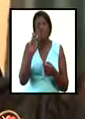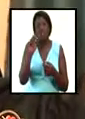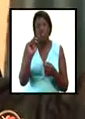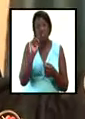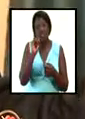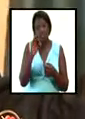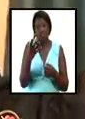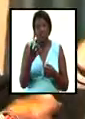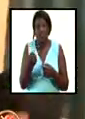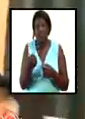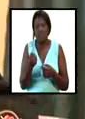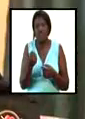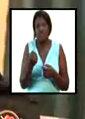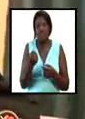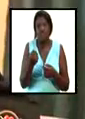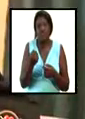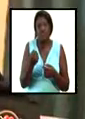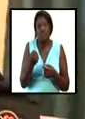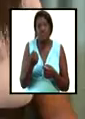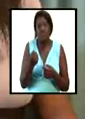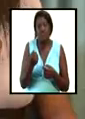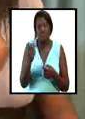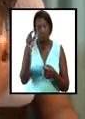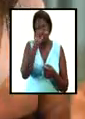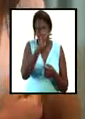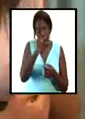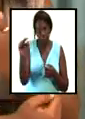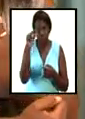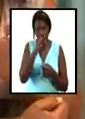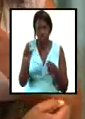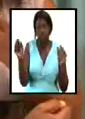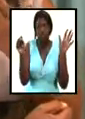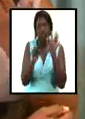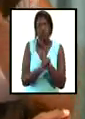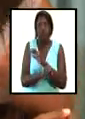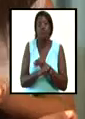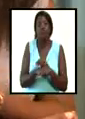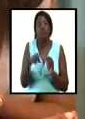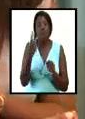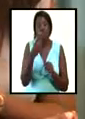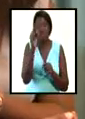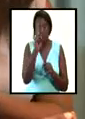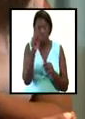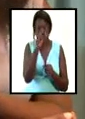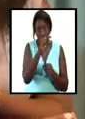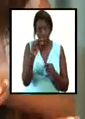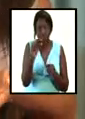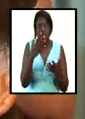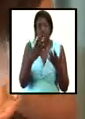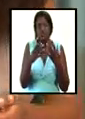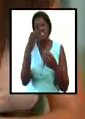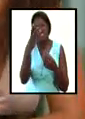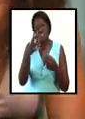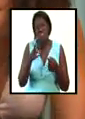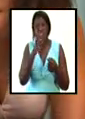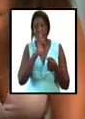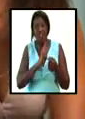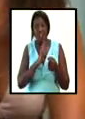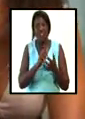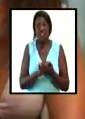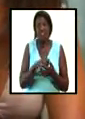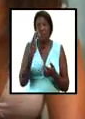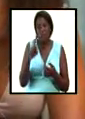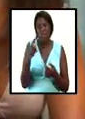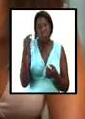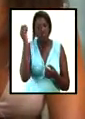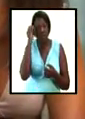you are asked to give full sentences. Okay, what if I'm asked to give 3 answers and I only know 1?